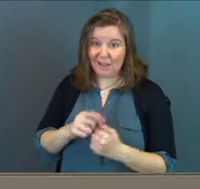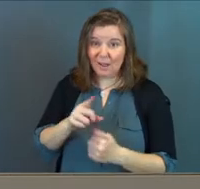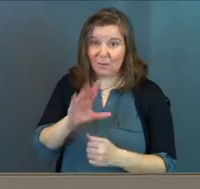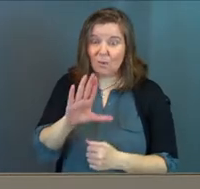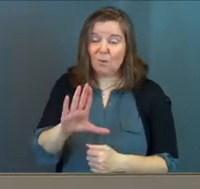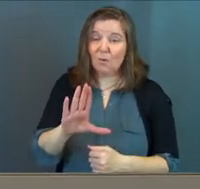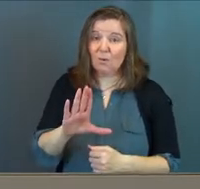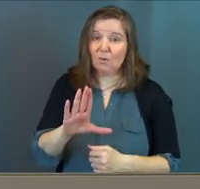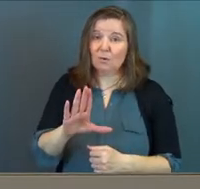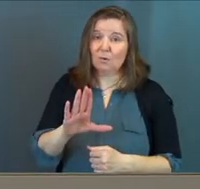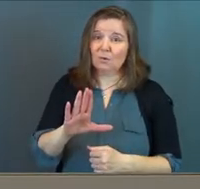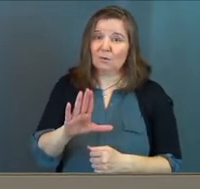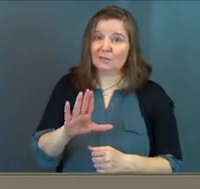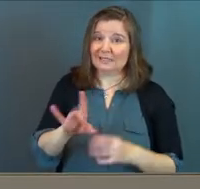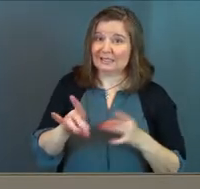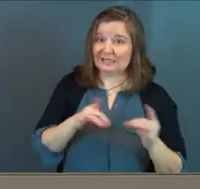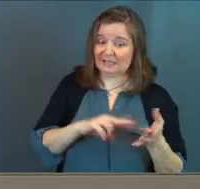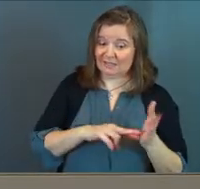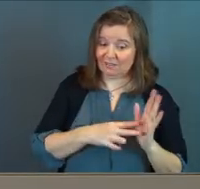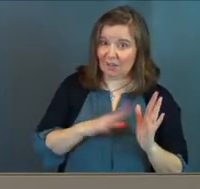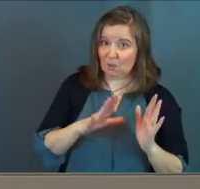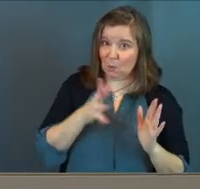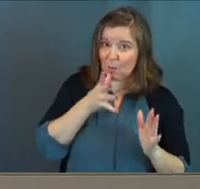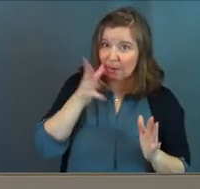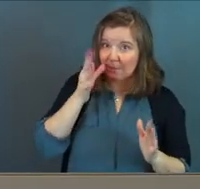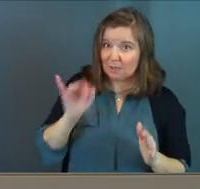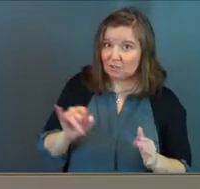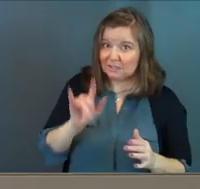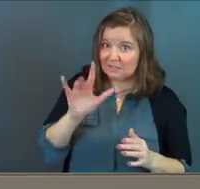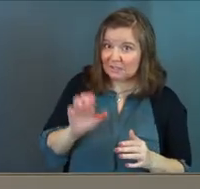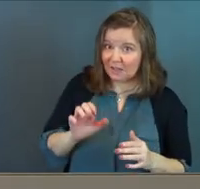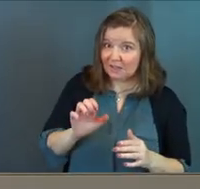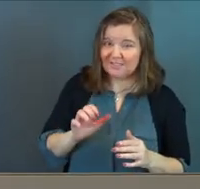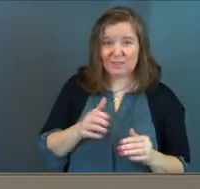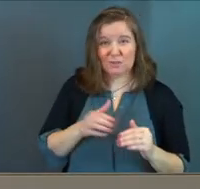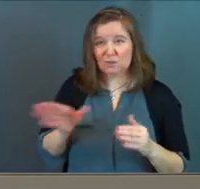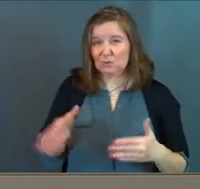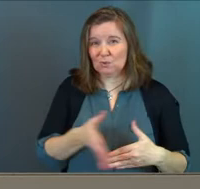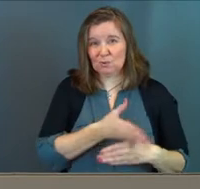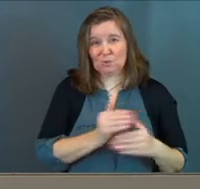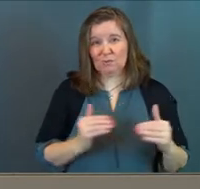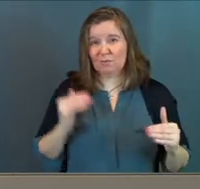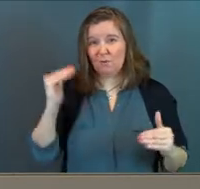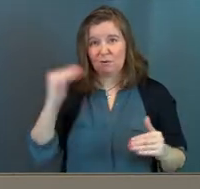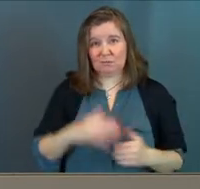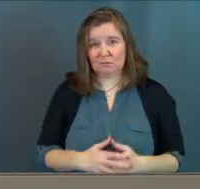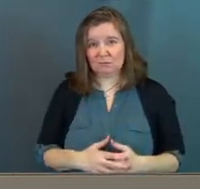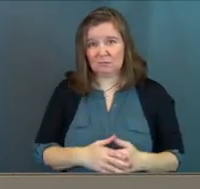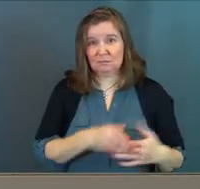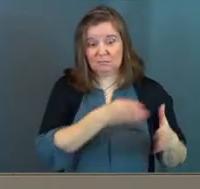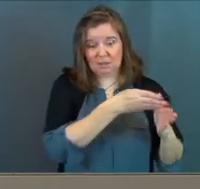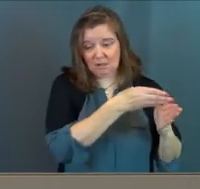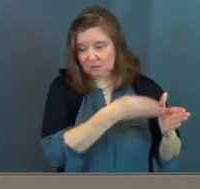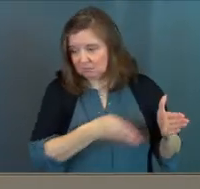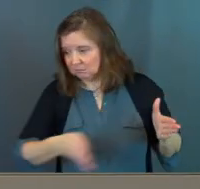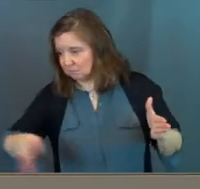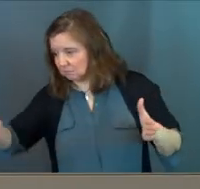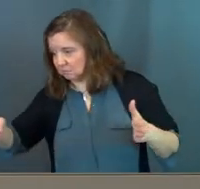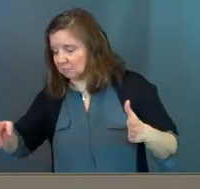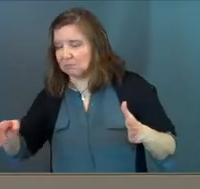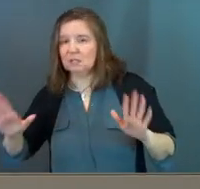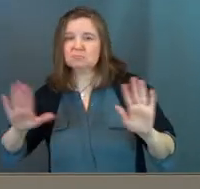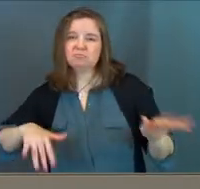how you're defining your parenting style, it's too far. The other extreme is